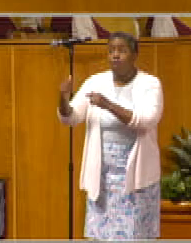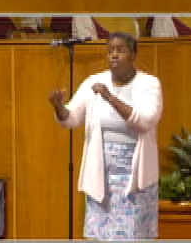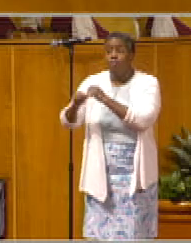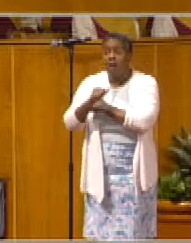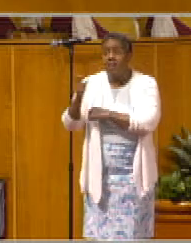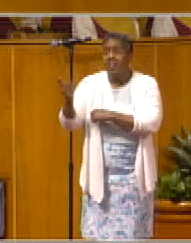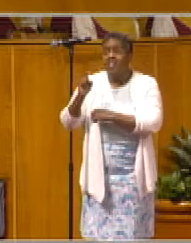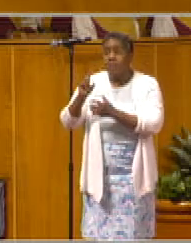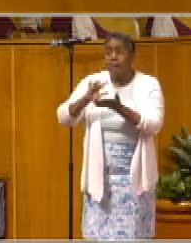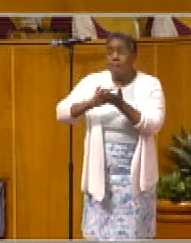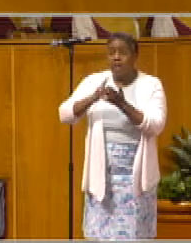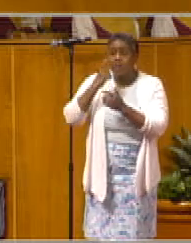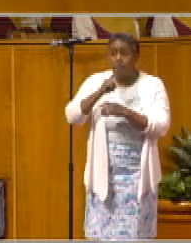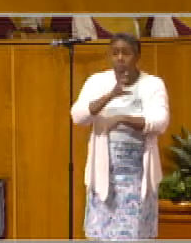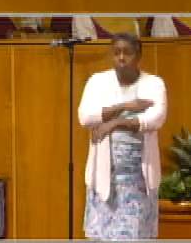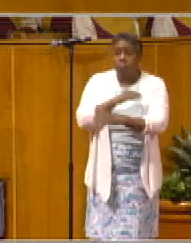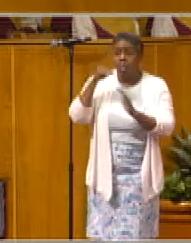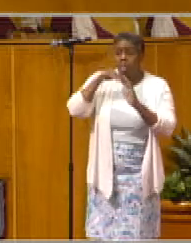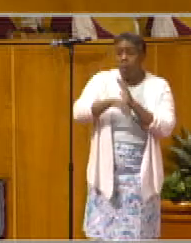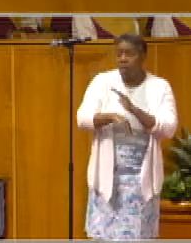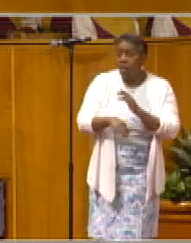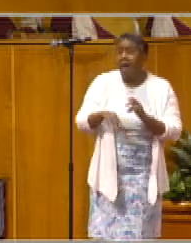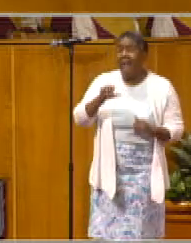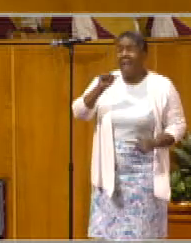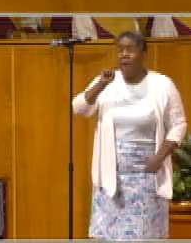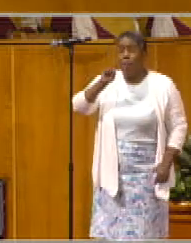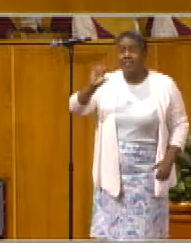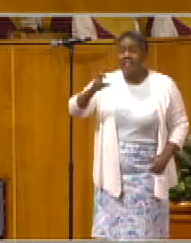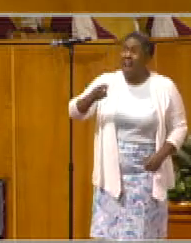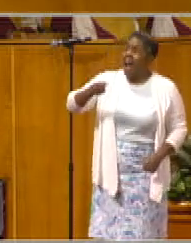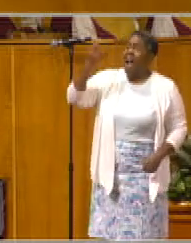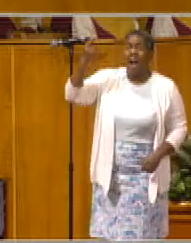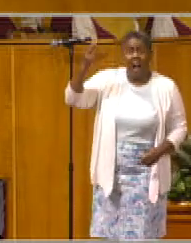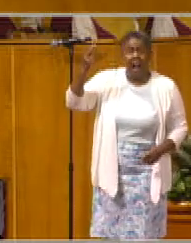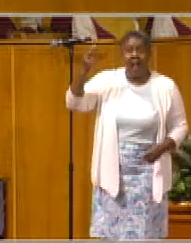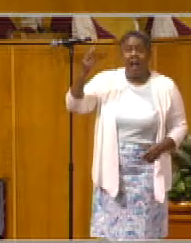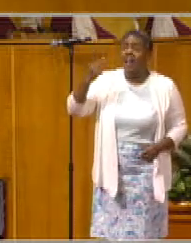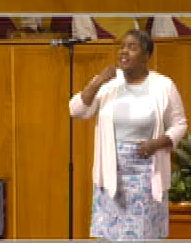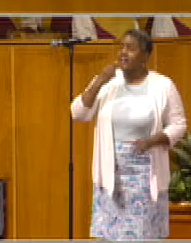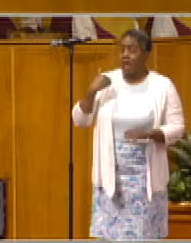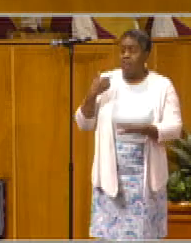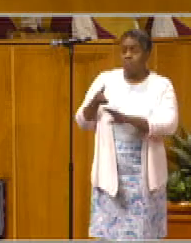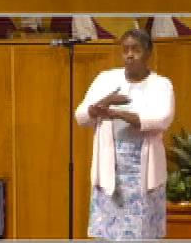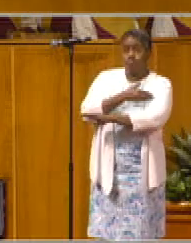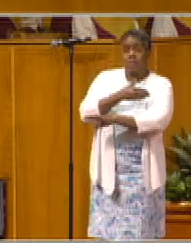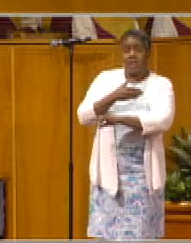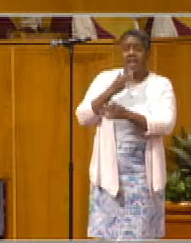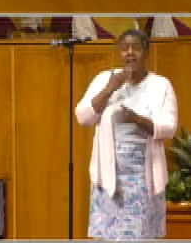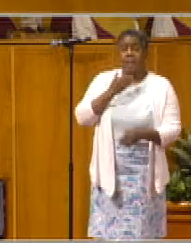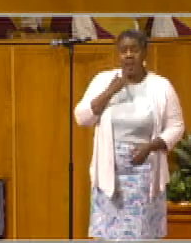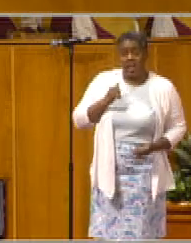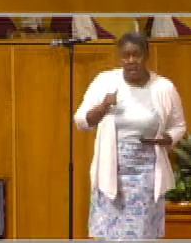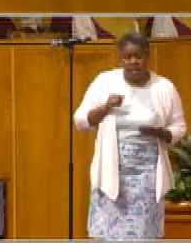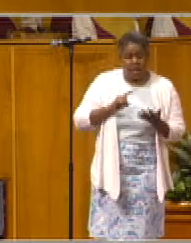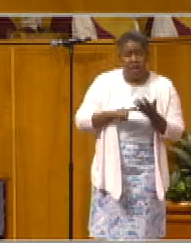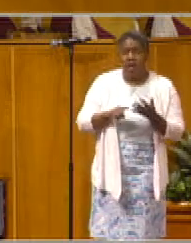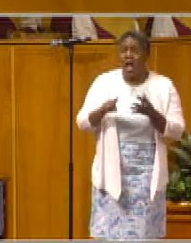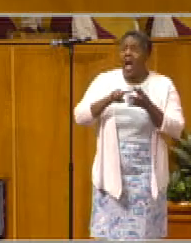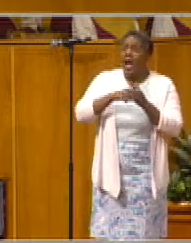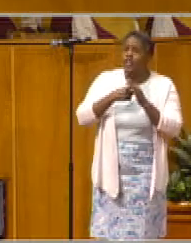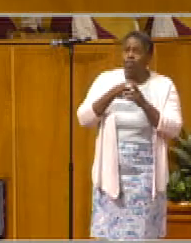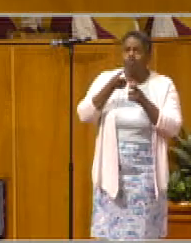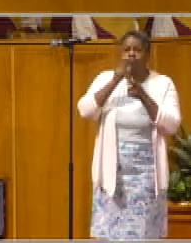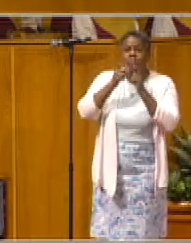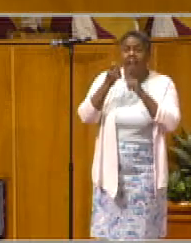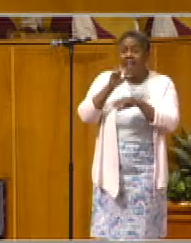blood pressure medication. My A1C was high. They diagnosed me as pre-diabetic. I started drinking